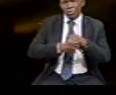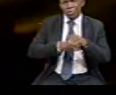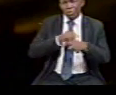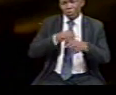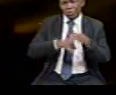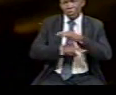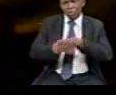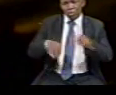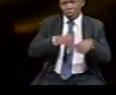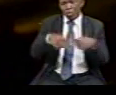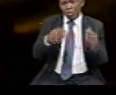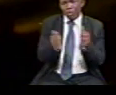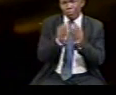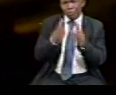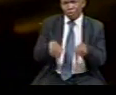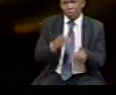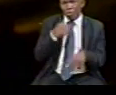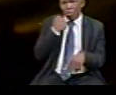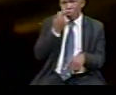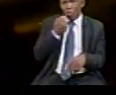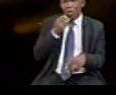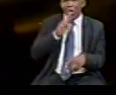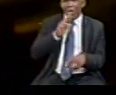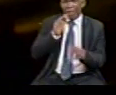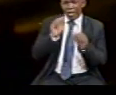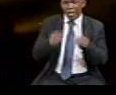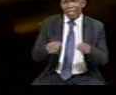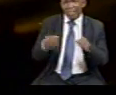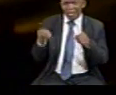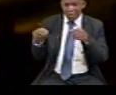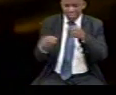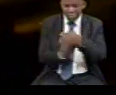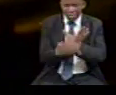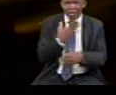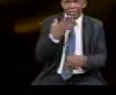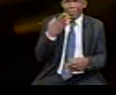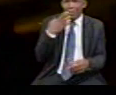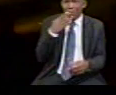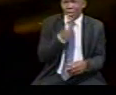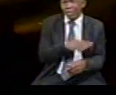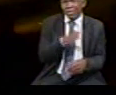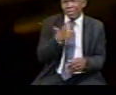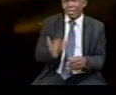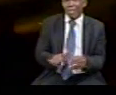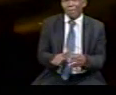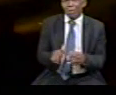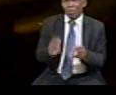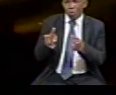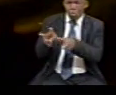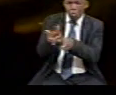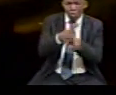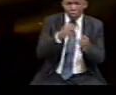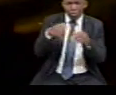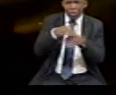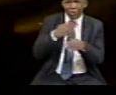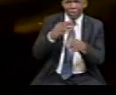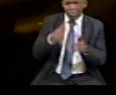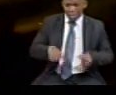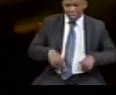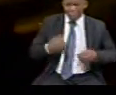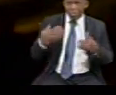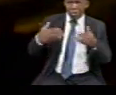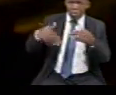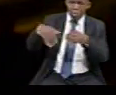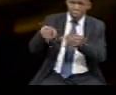who can mislead you. Say, evil communication corrupts good manner. Watch over your life. Watch over your character.